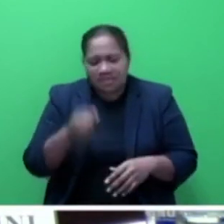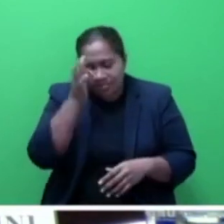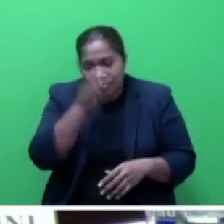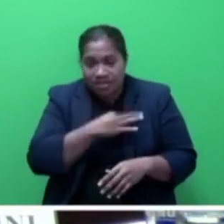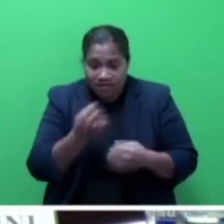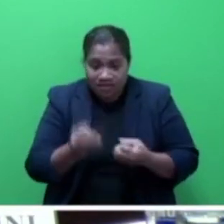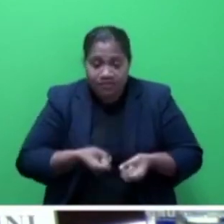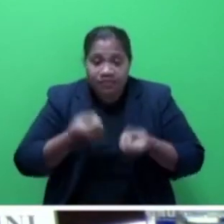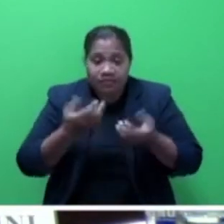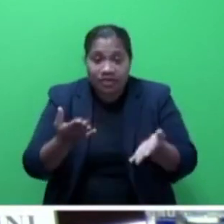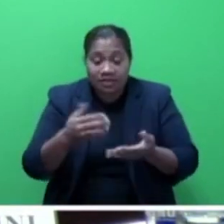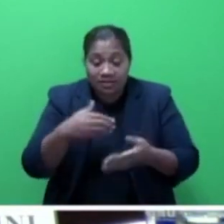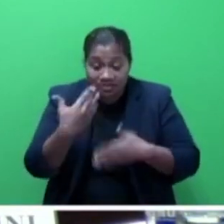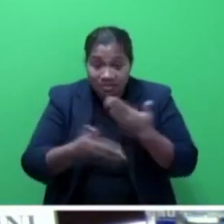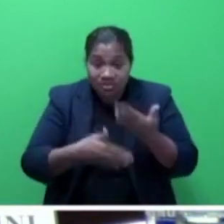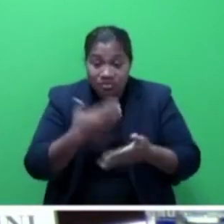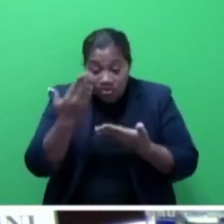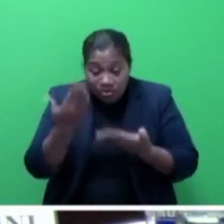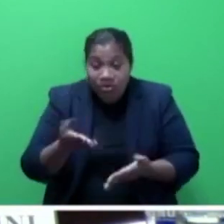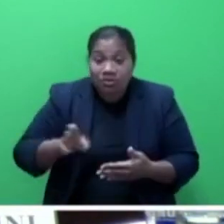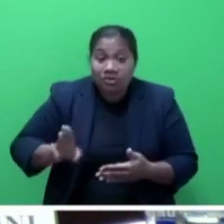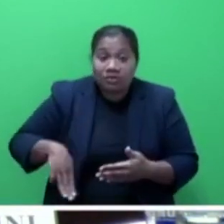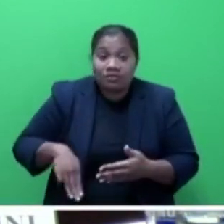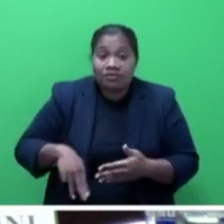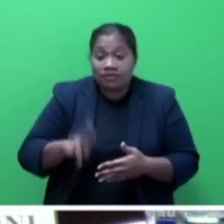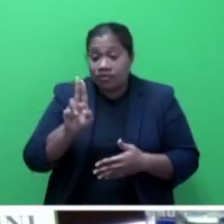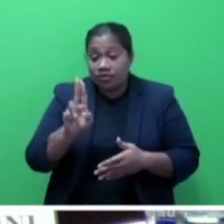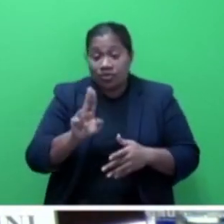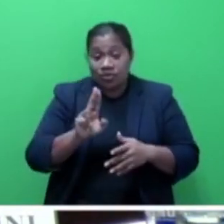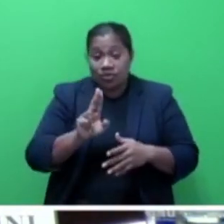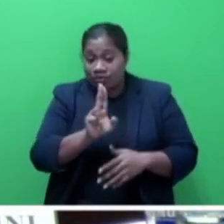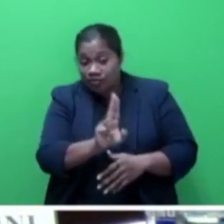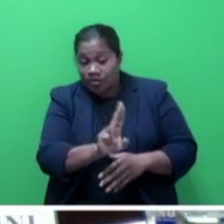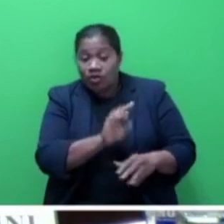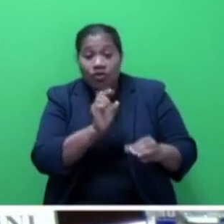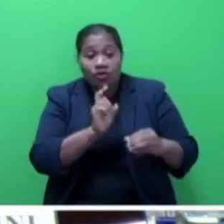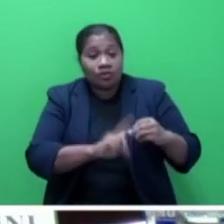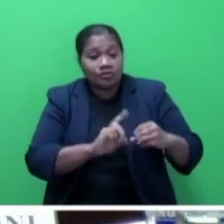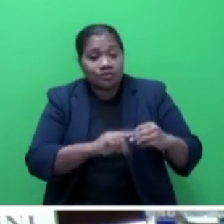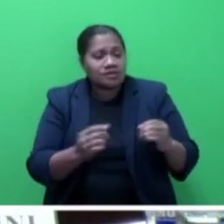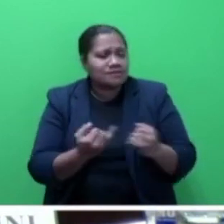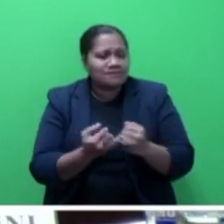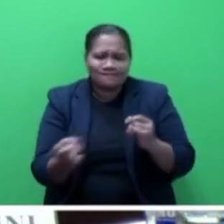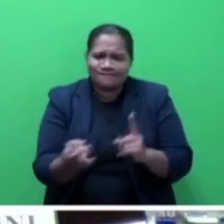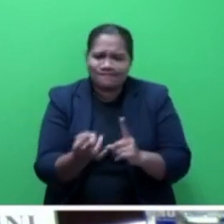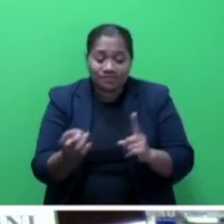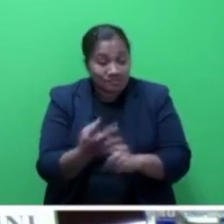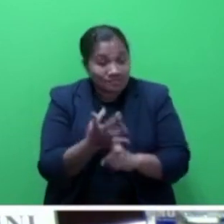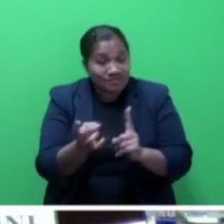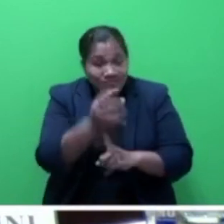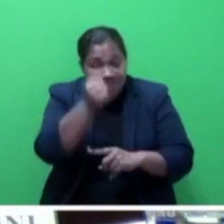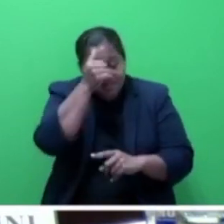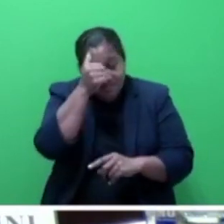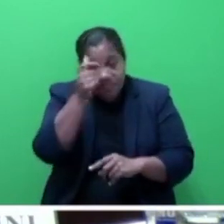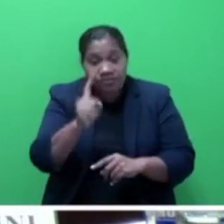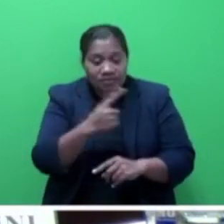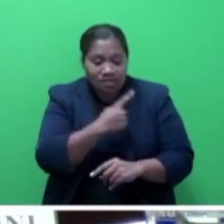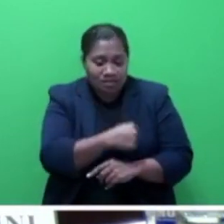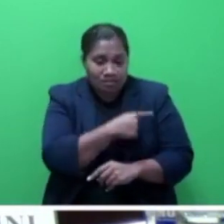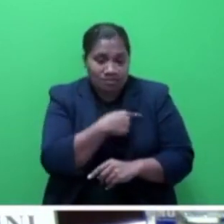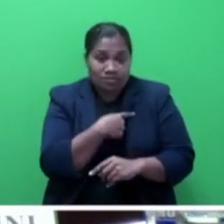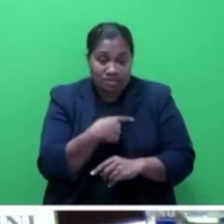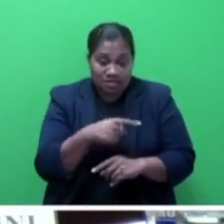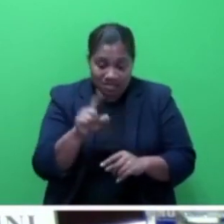the Honourable Member on her question, and it is important to note that the commitment made by this